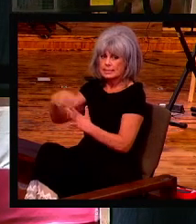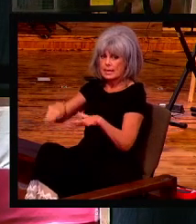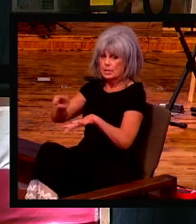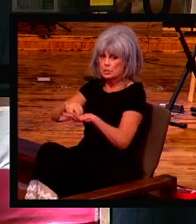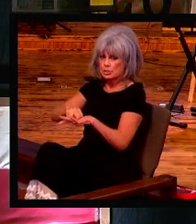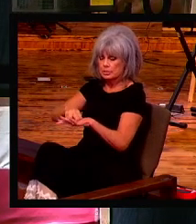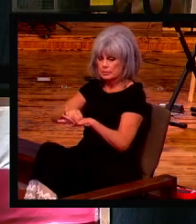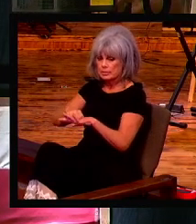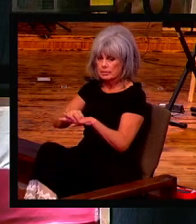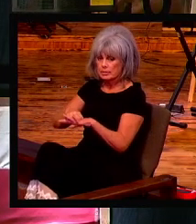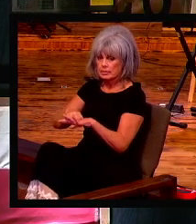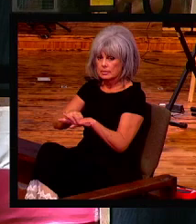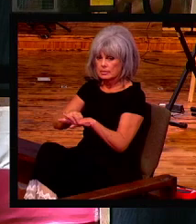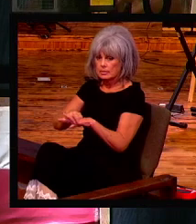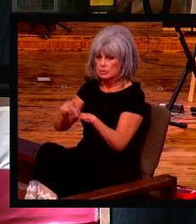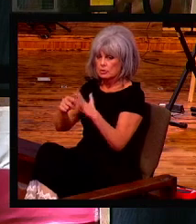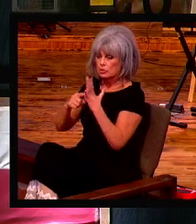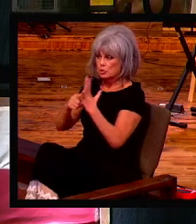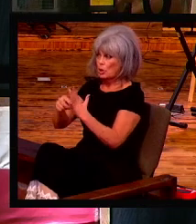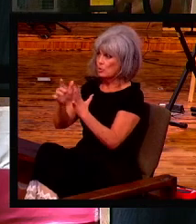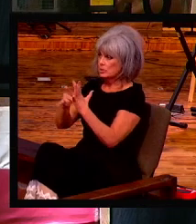and shadow of Jesus Christ.